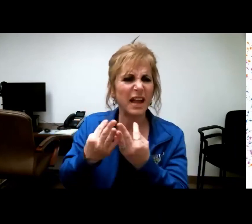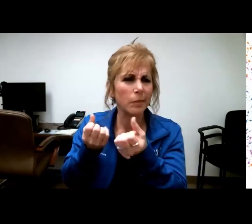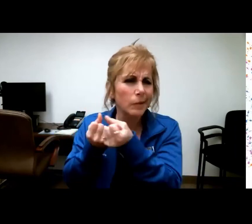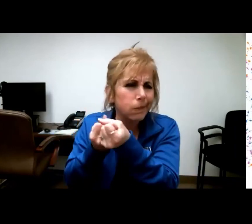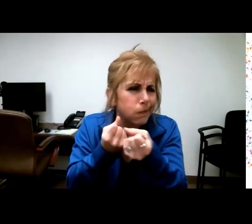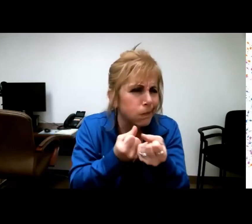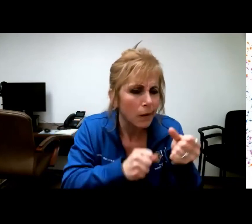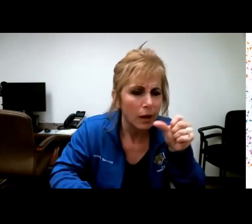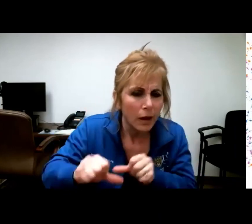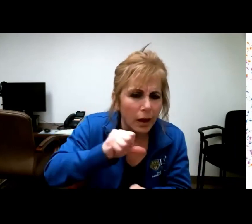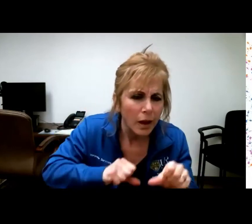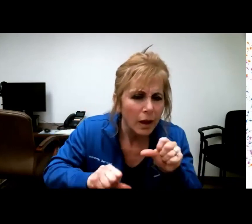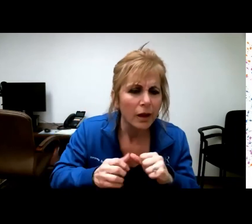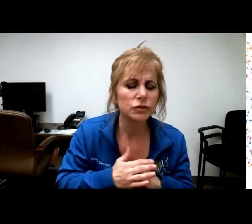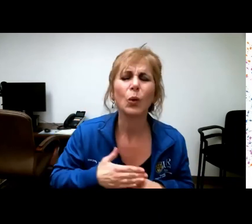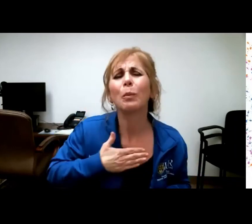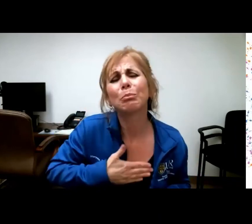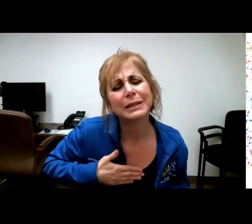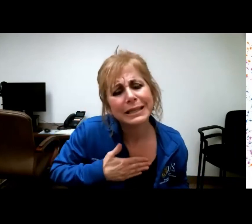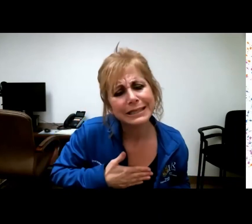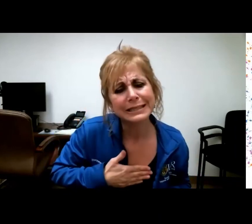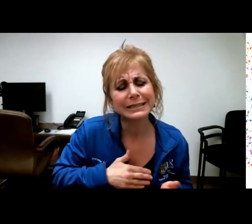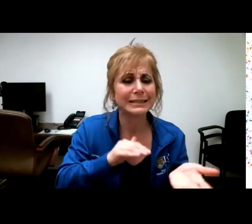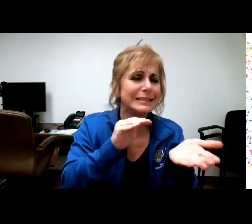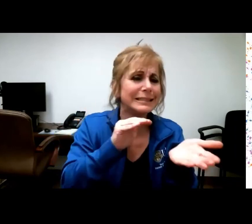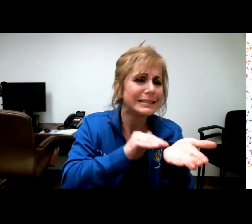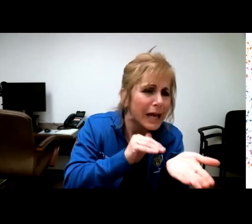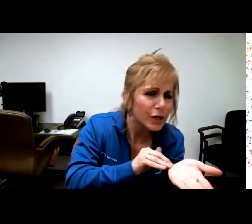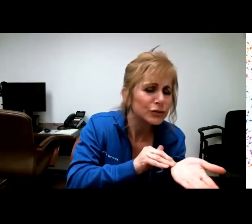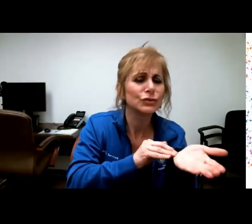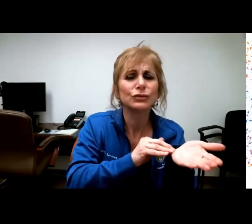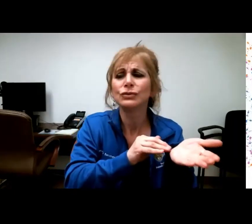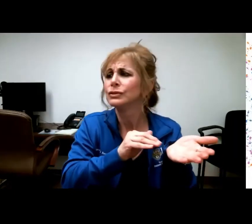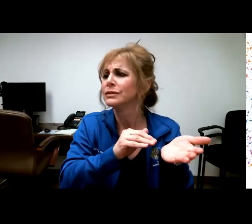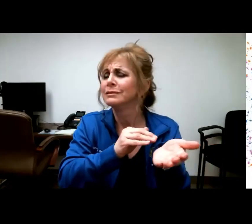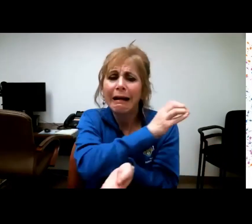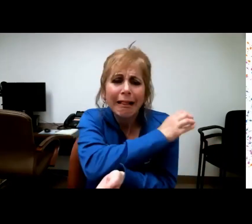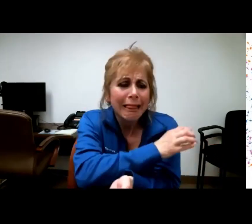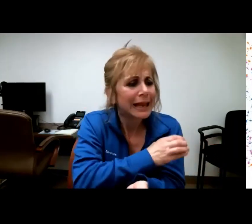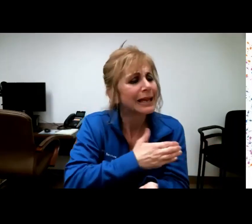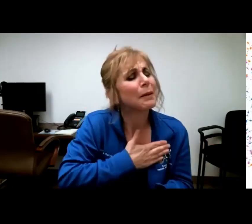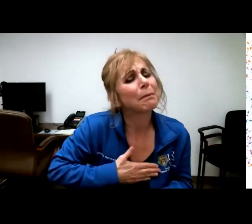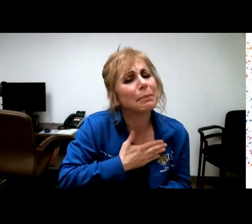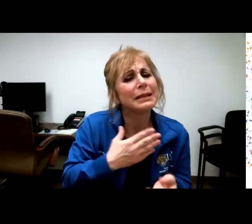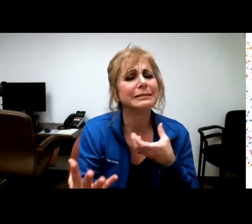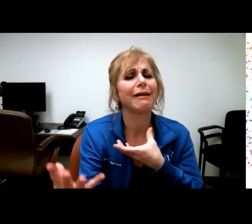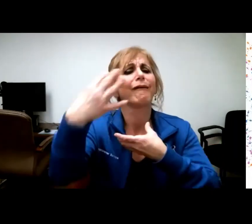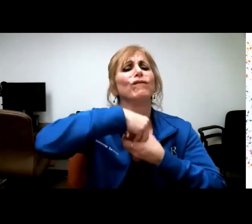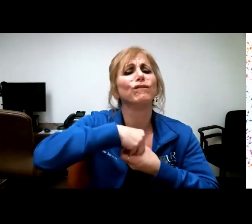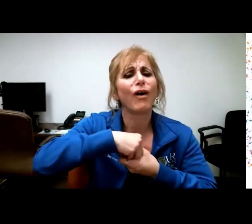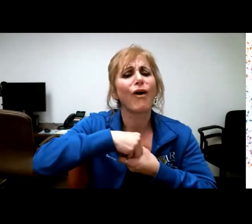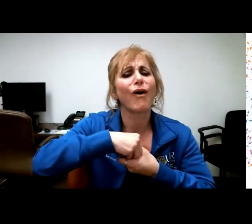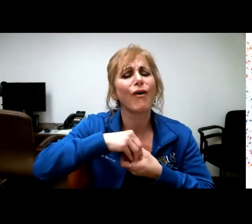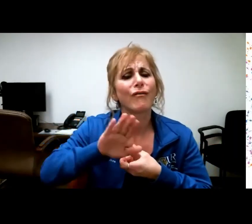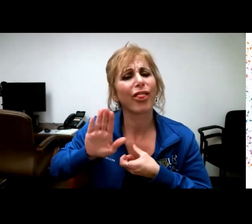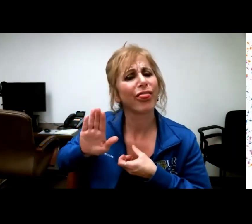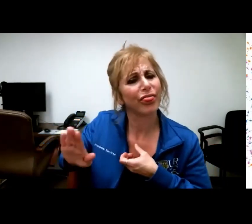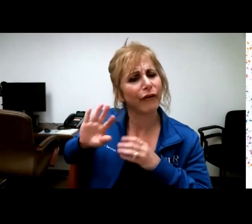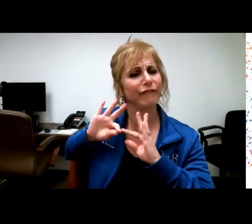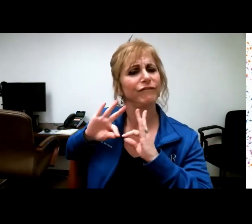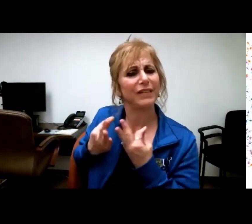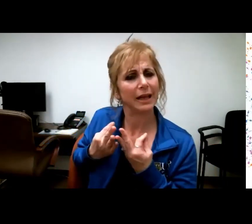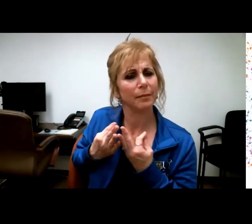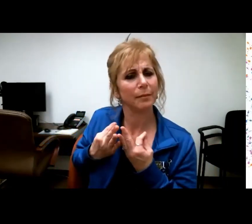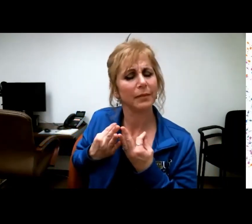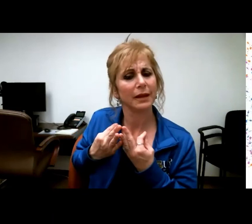taken into consideration, including the families. In the families in the announcement of cancer diagnosis,